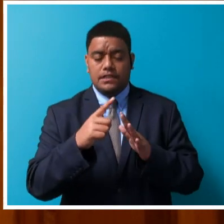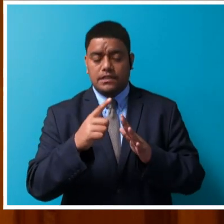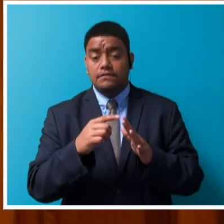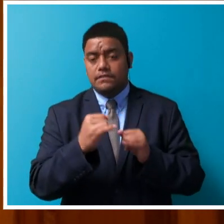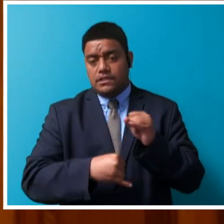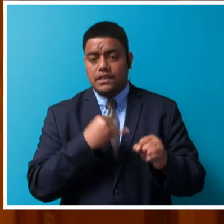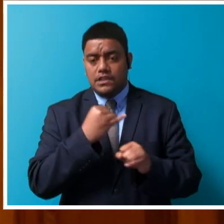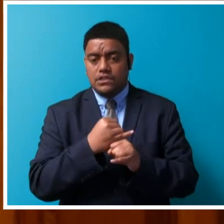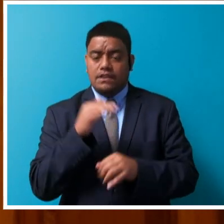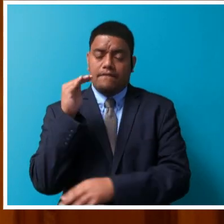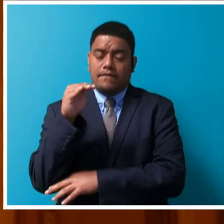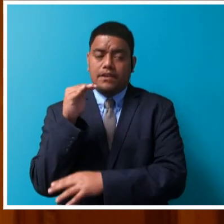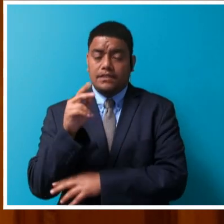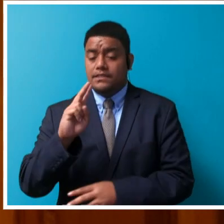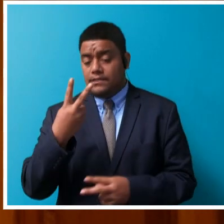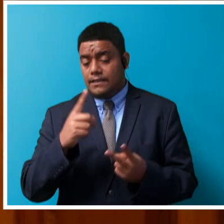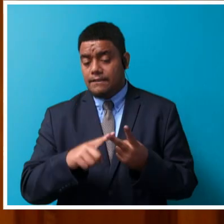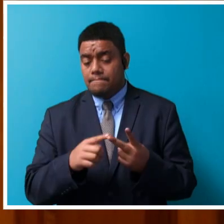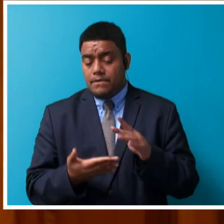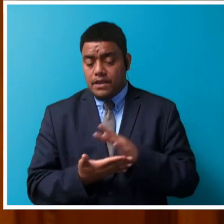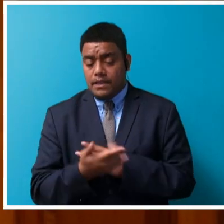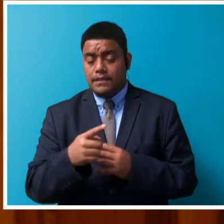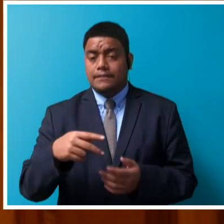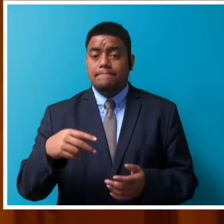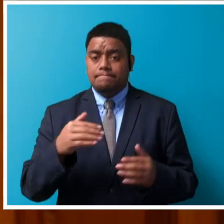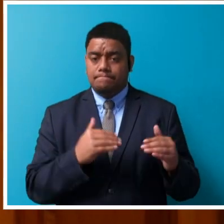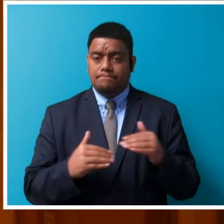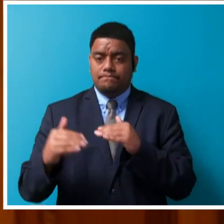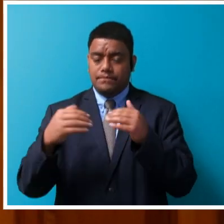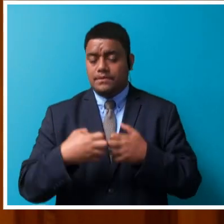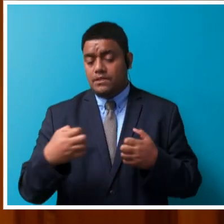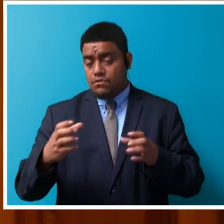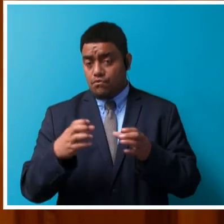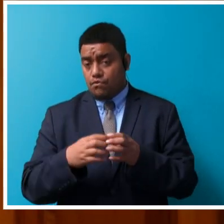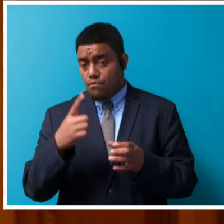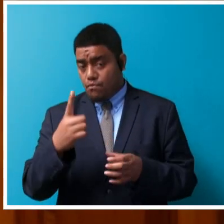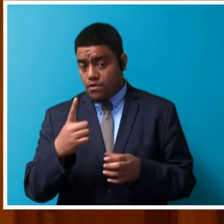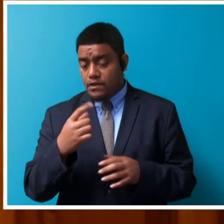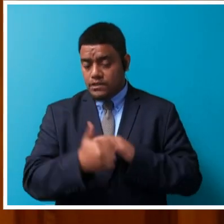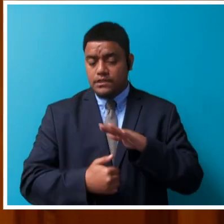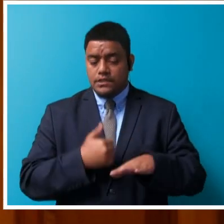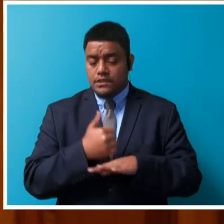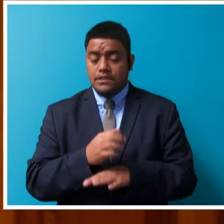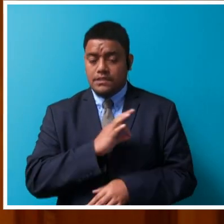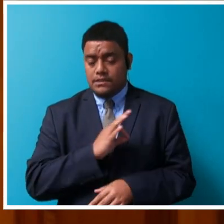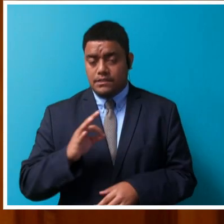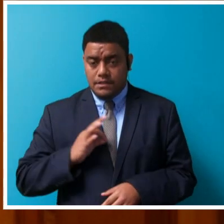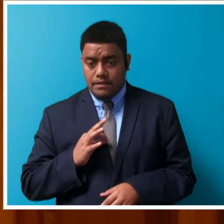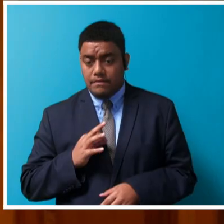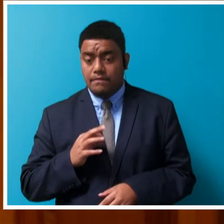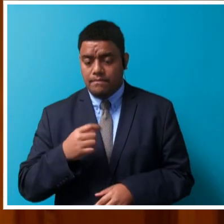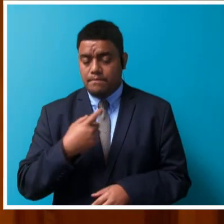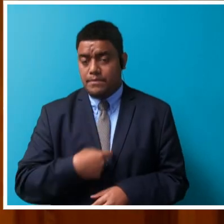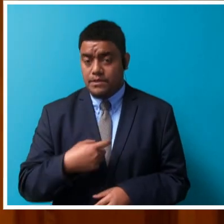affairs. Second, under the Standard Expenditure Group 1 on established staff, sir, our